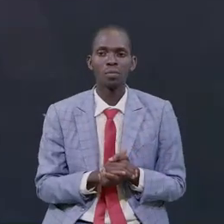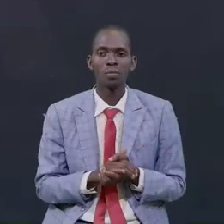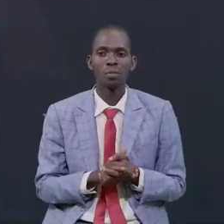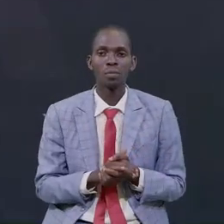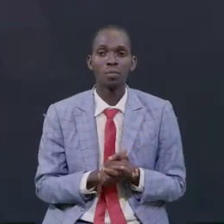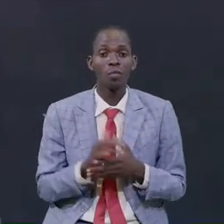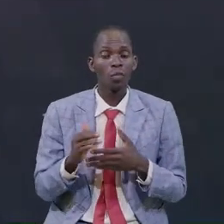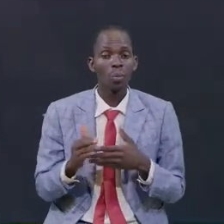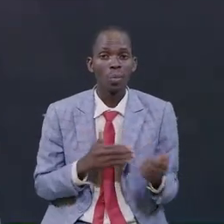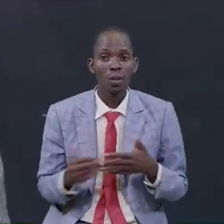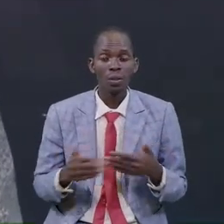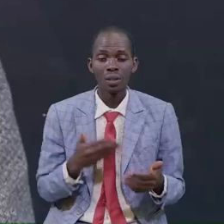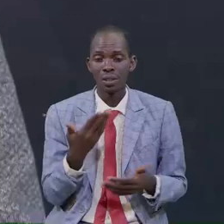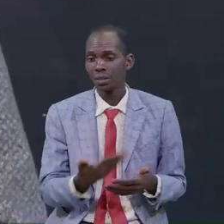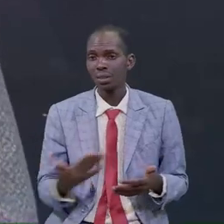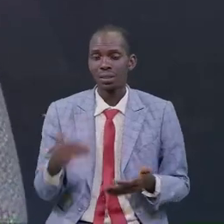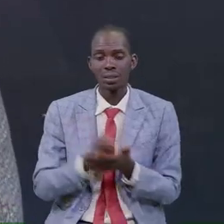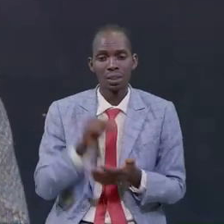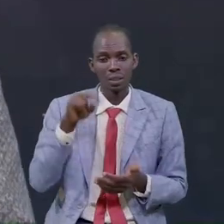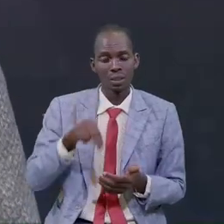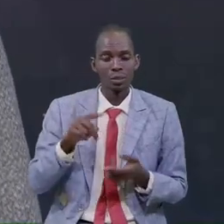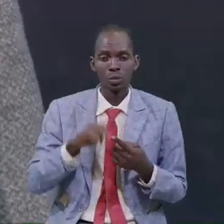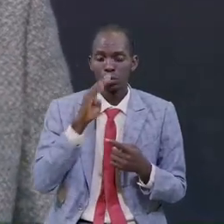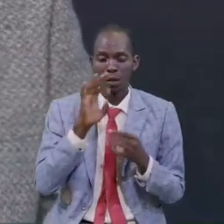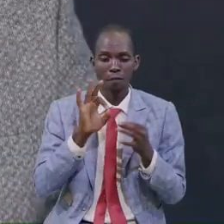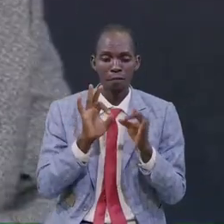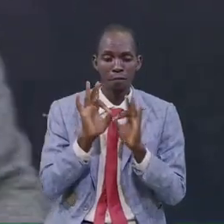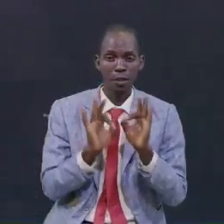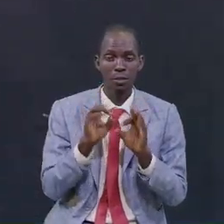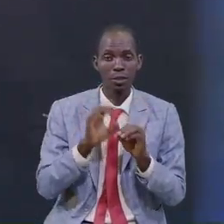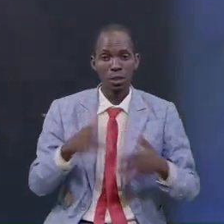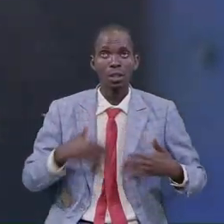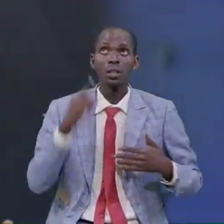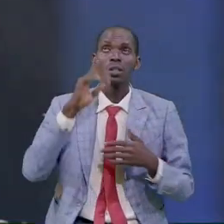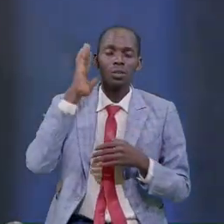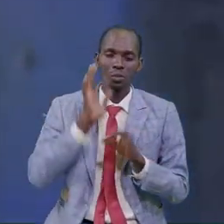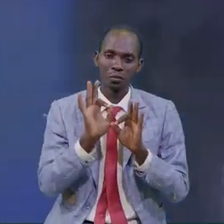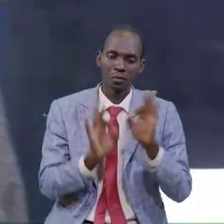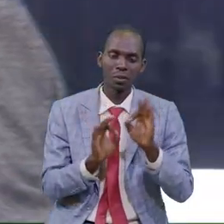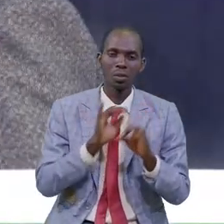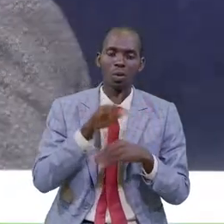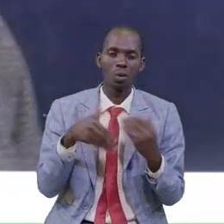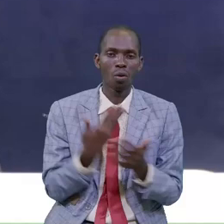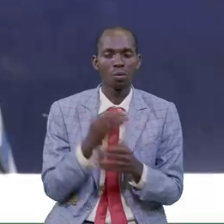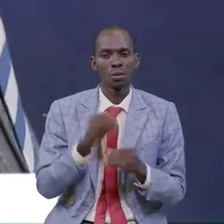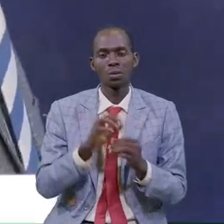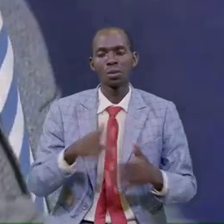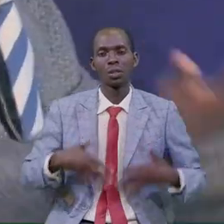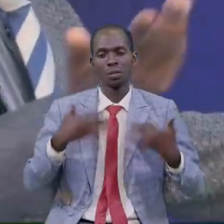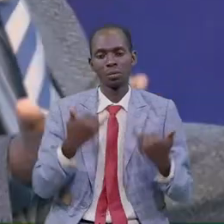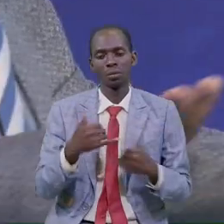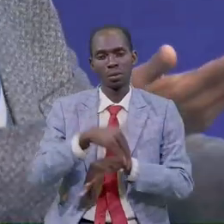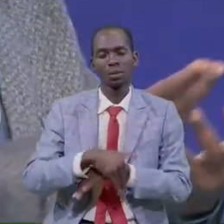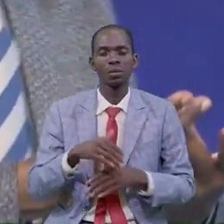to be fixed in your life, come as you are. He'll fix you up tonight. Venez à lui ce soir. Le Seigneur va vous